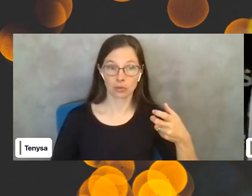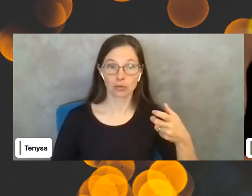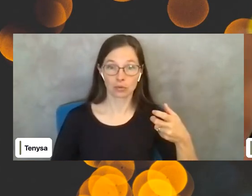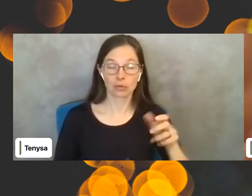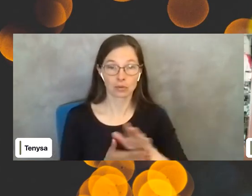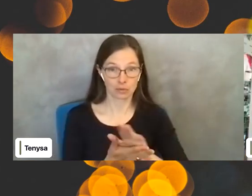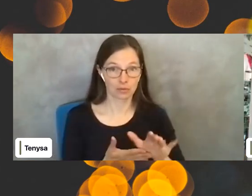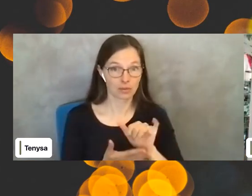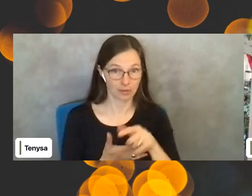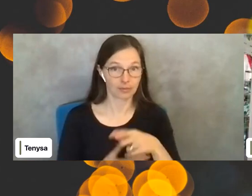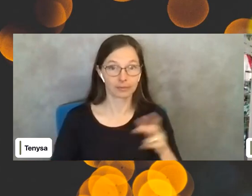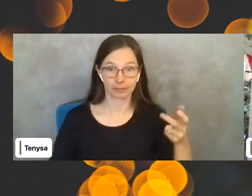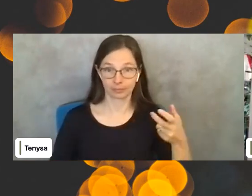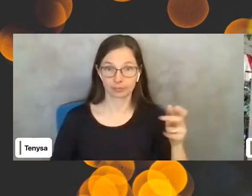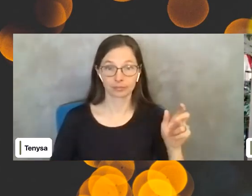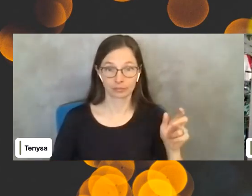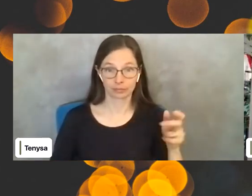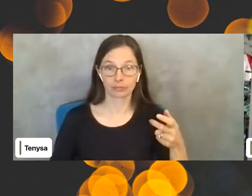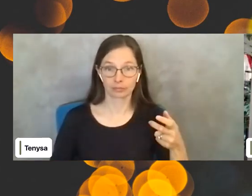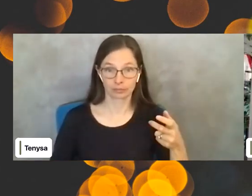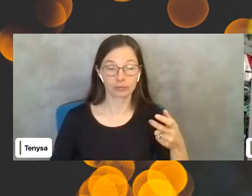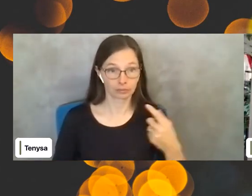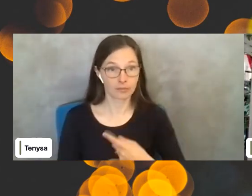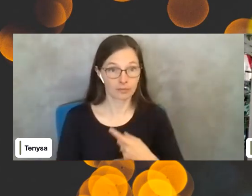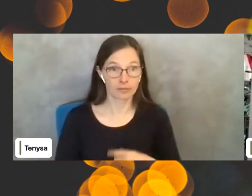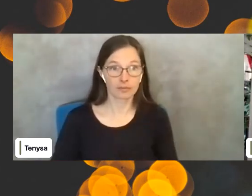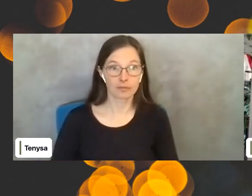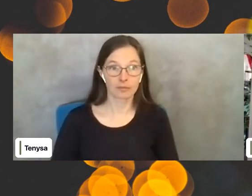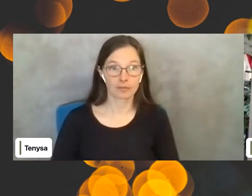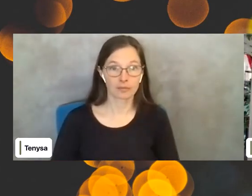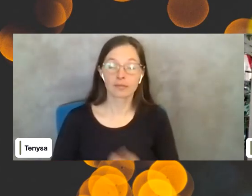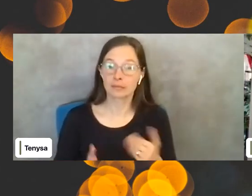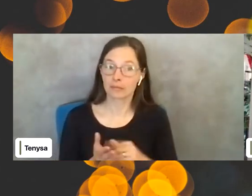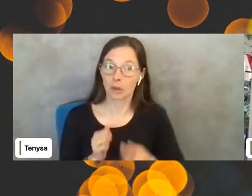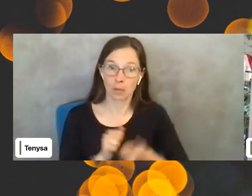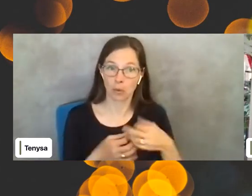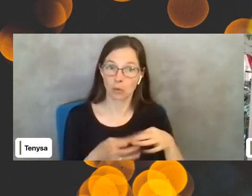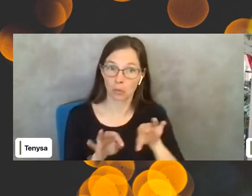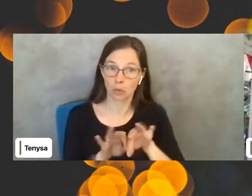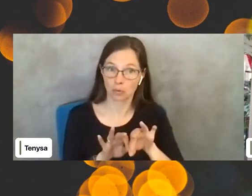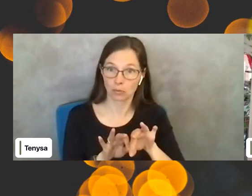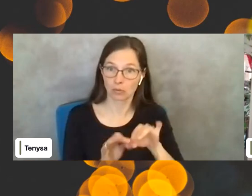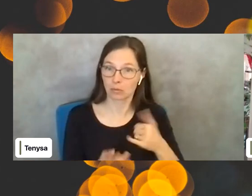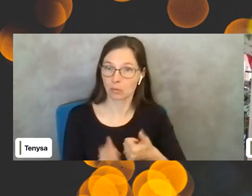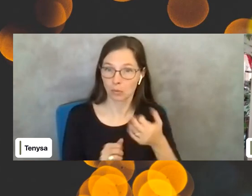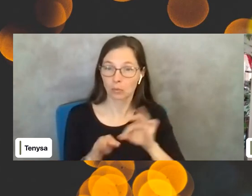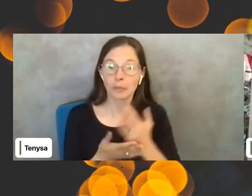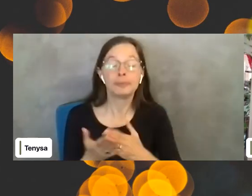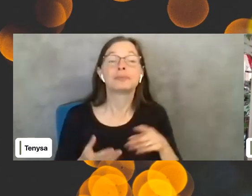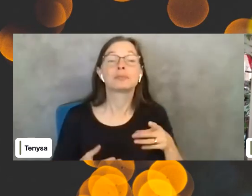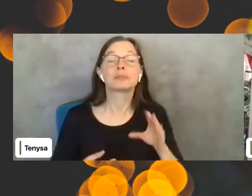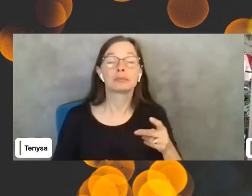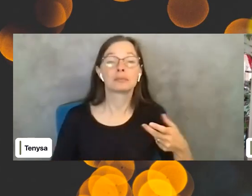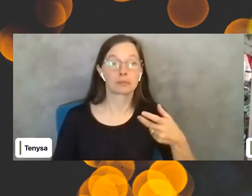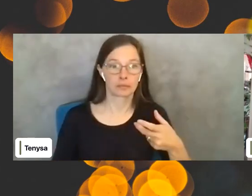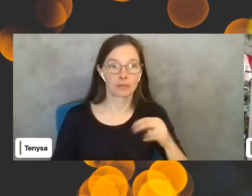Like that, like so, right? Again, this is the most important bit. And you're on your on